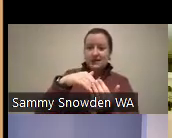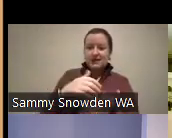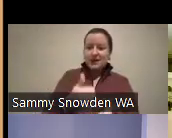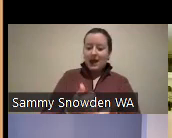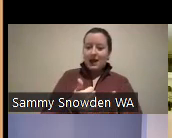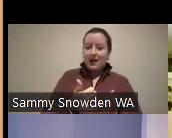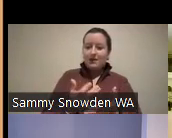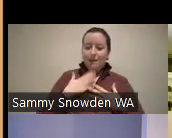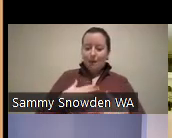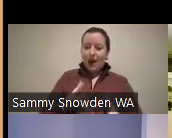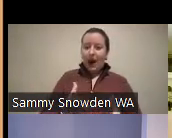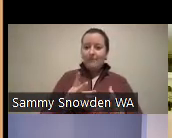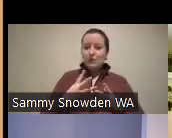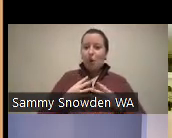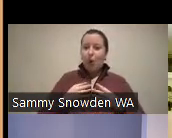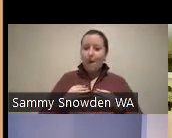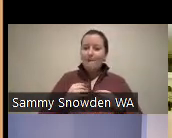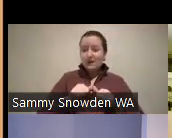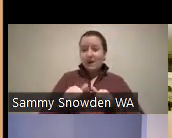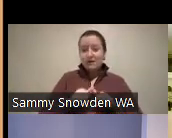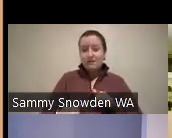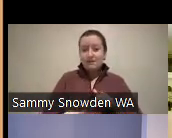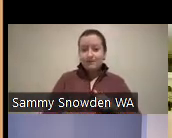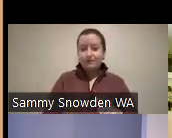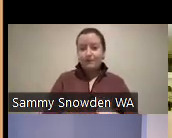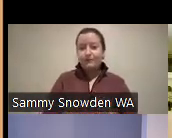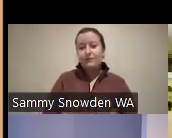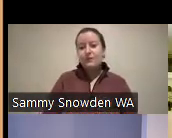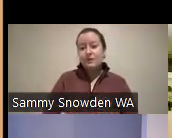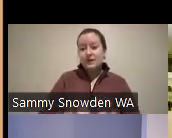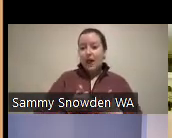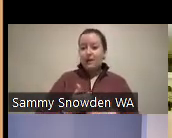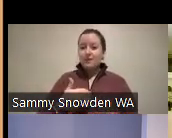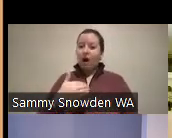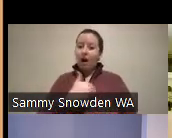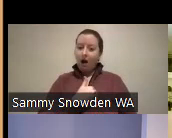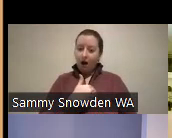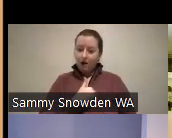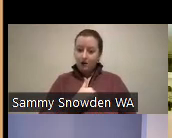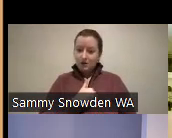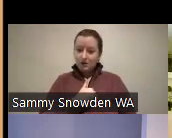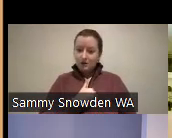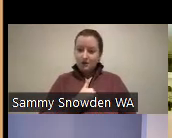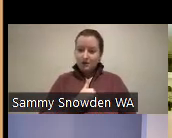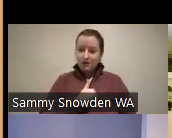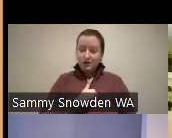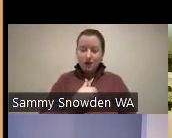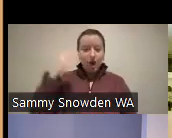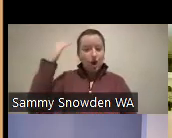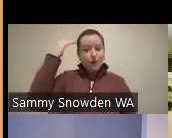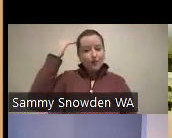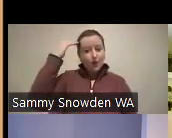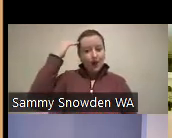health and support our healthy immune function. So this is going to be so beneficial